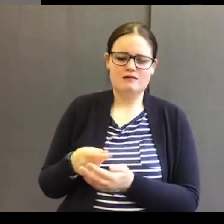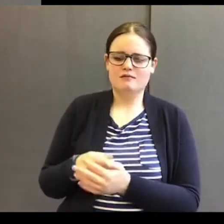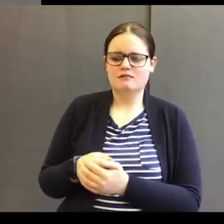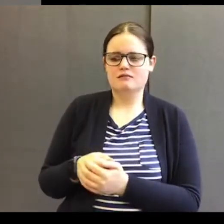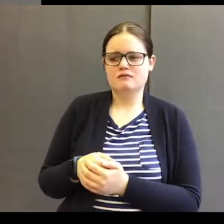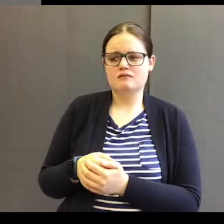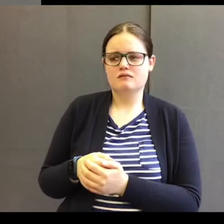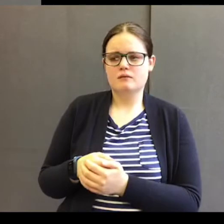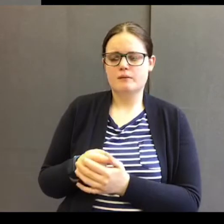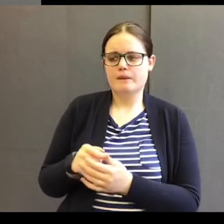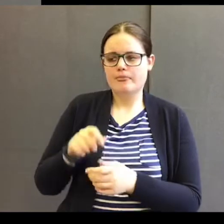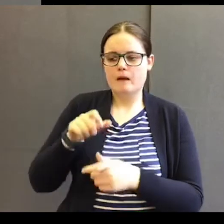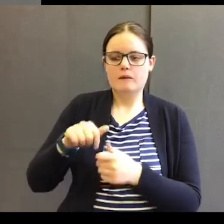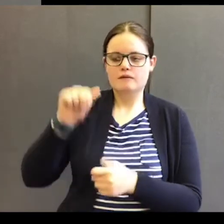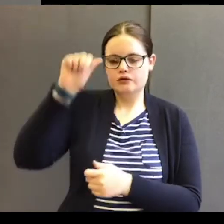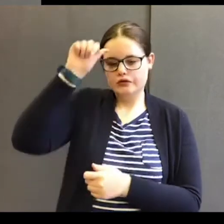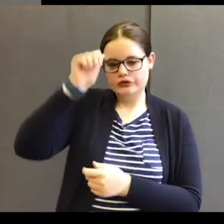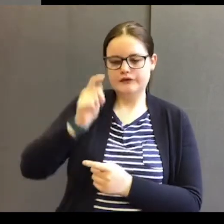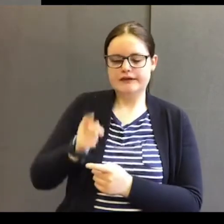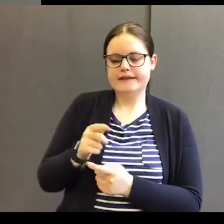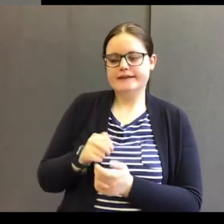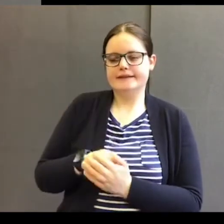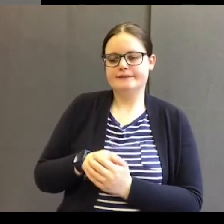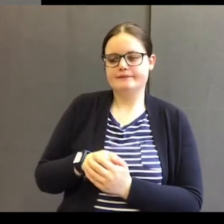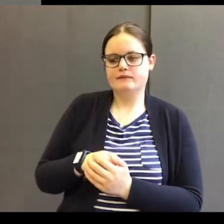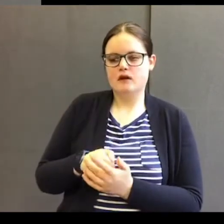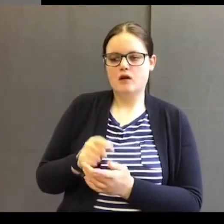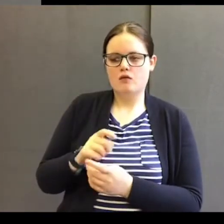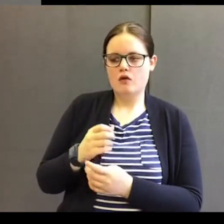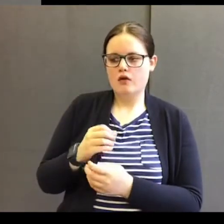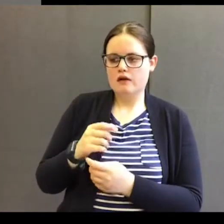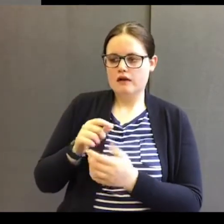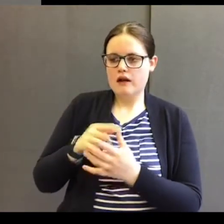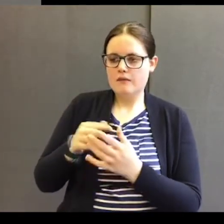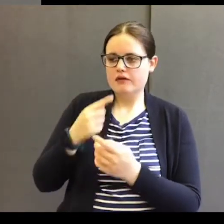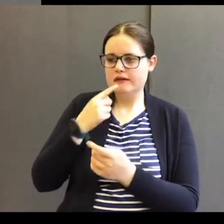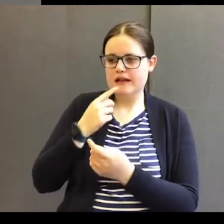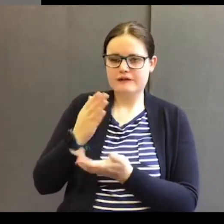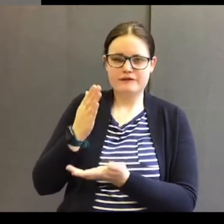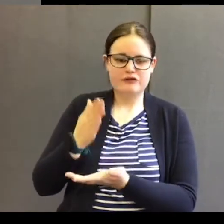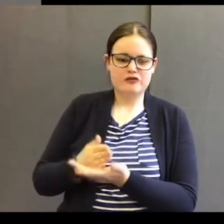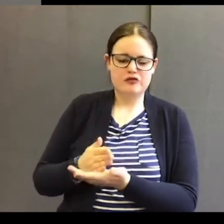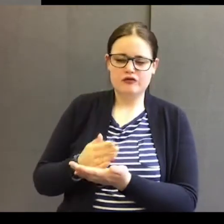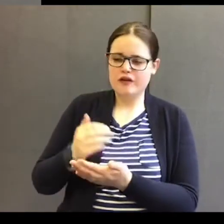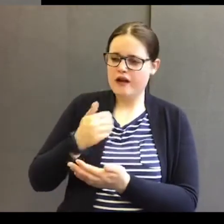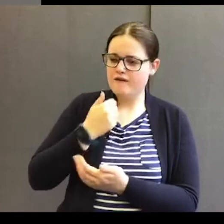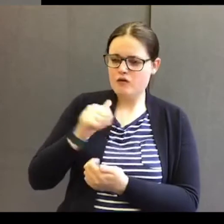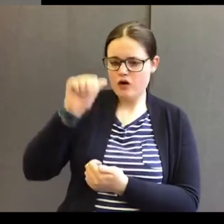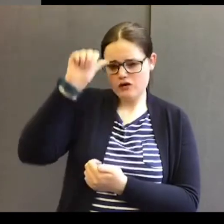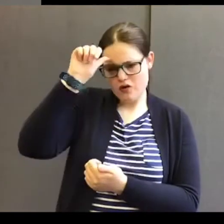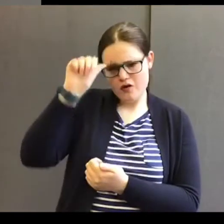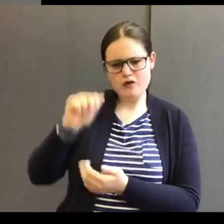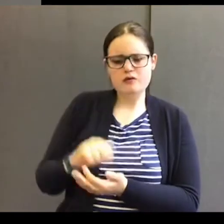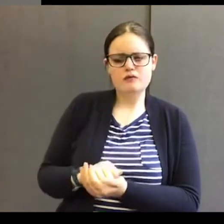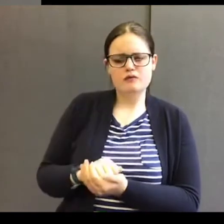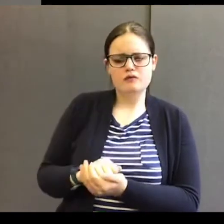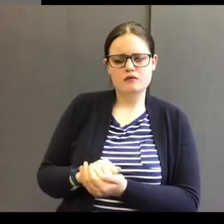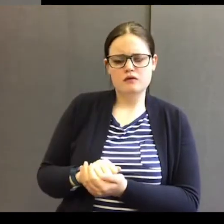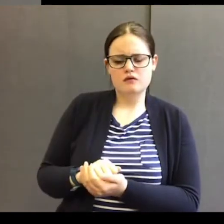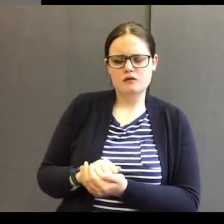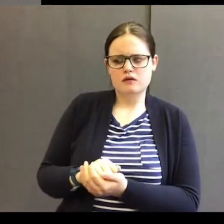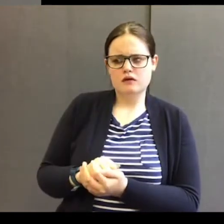him. And the people knew that what they were saying was the truth, and everybody